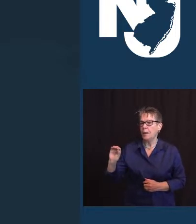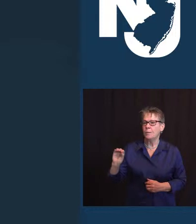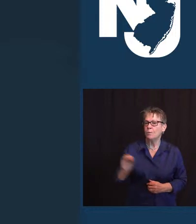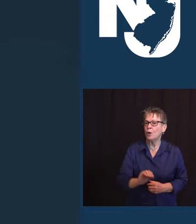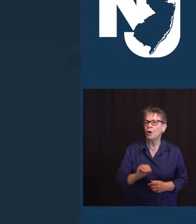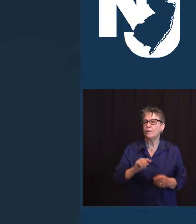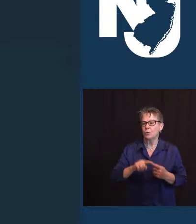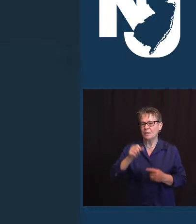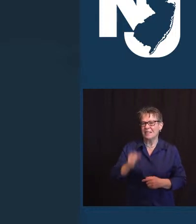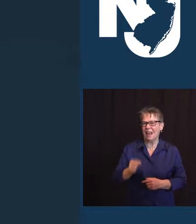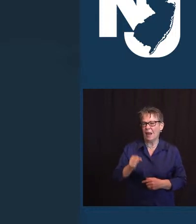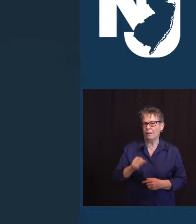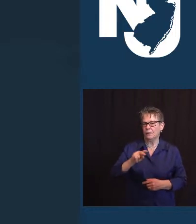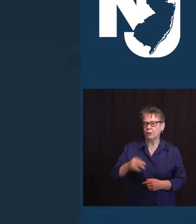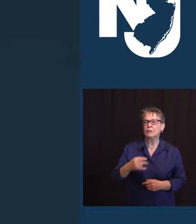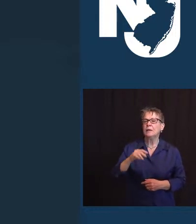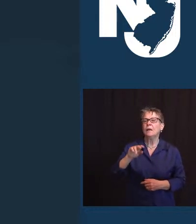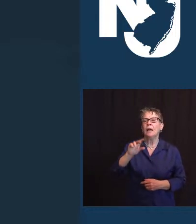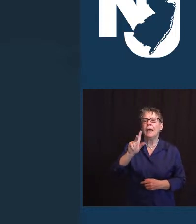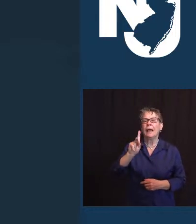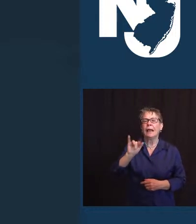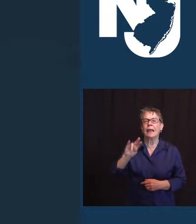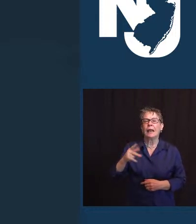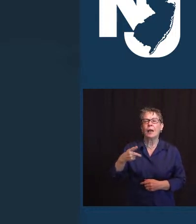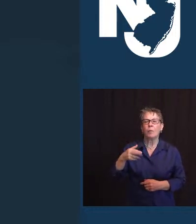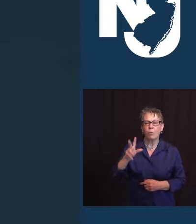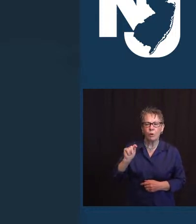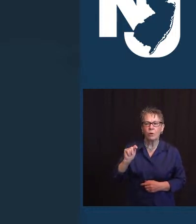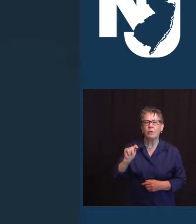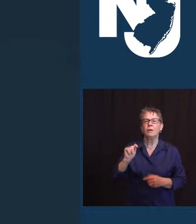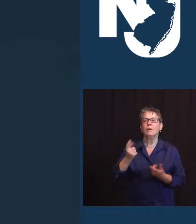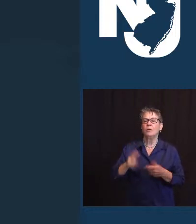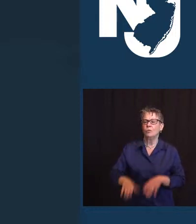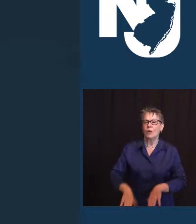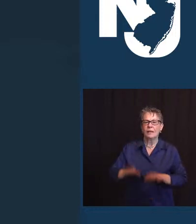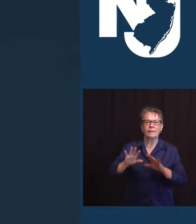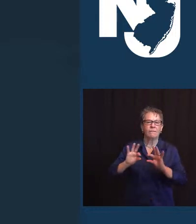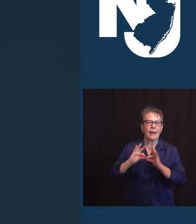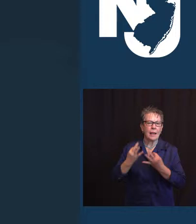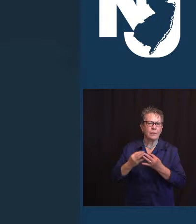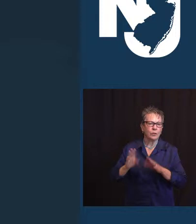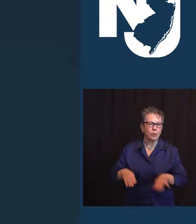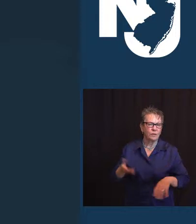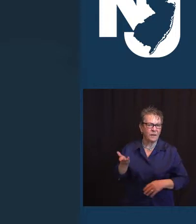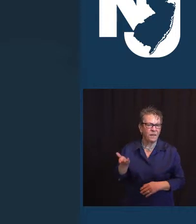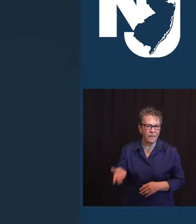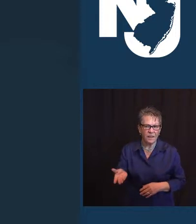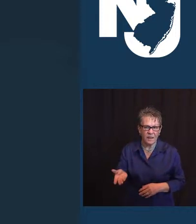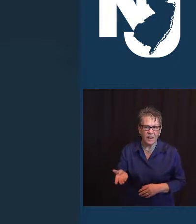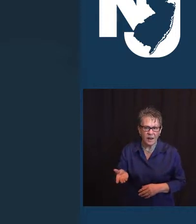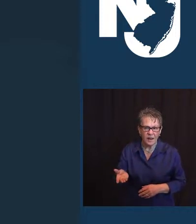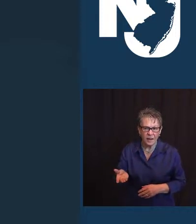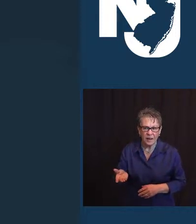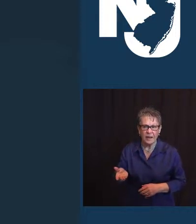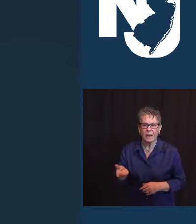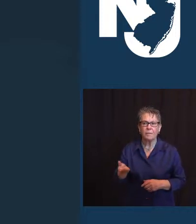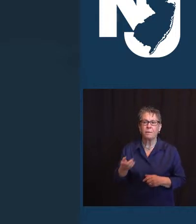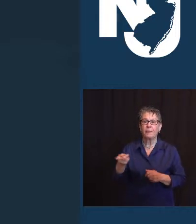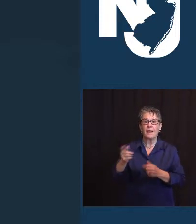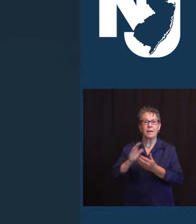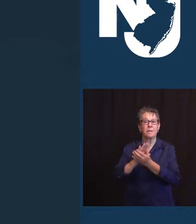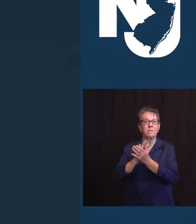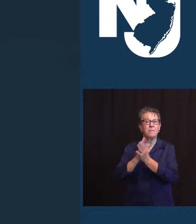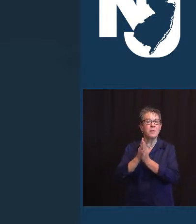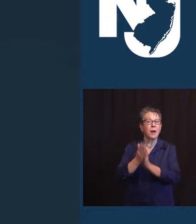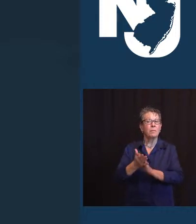1993 to raise their family. In Keyport, Anne Marie became a recognized community member and leader.